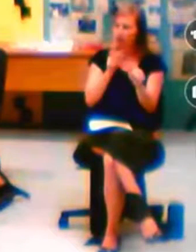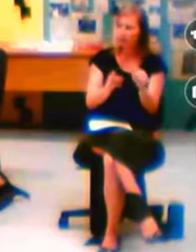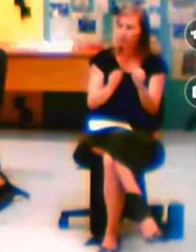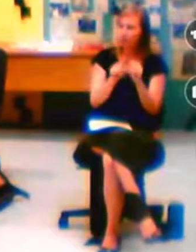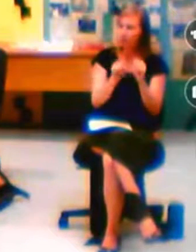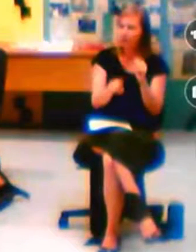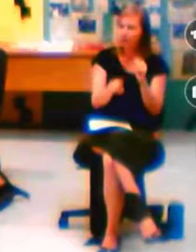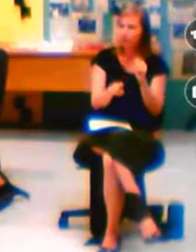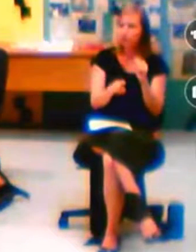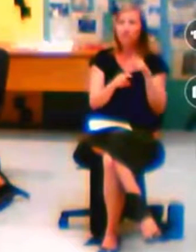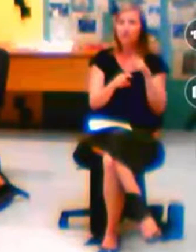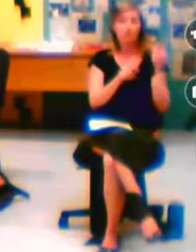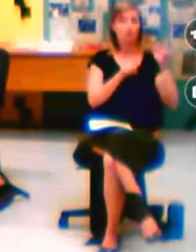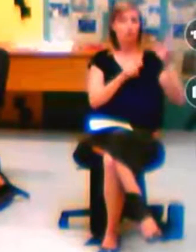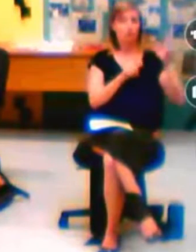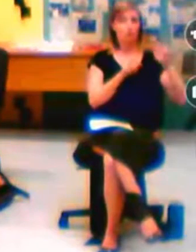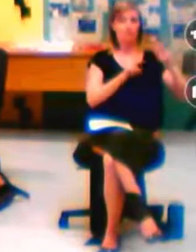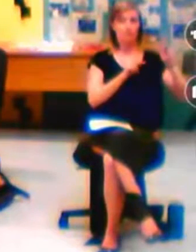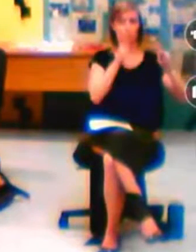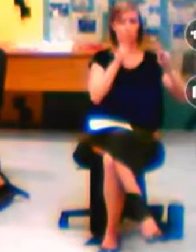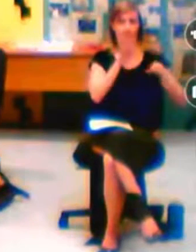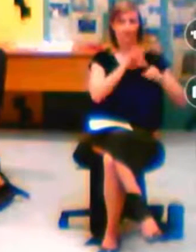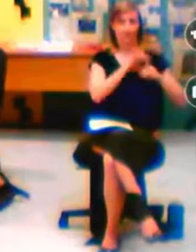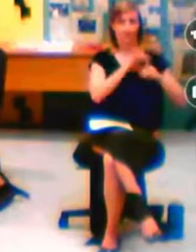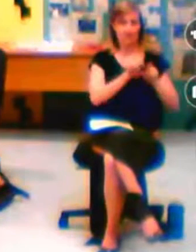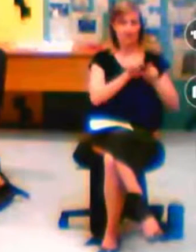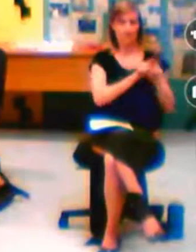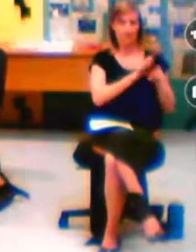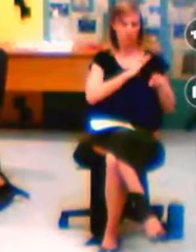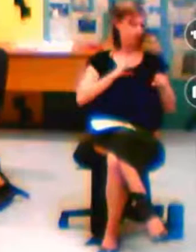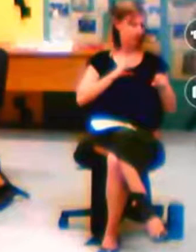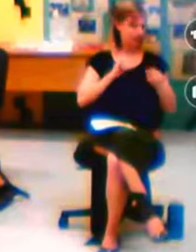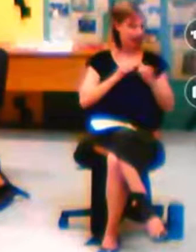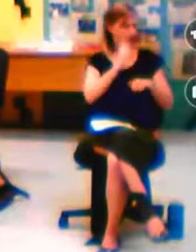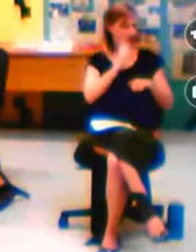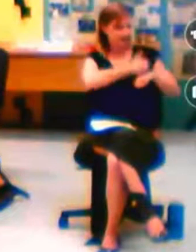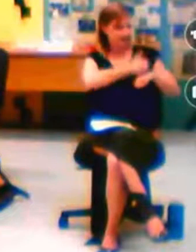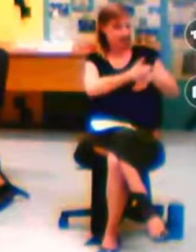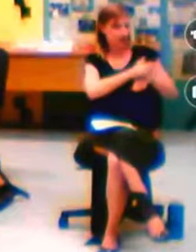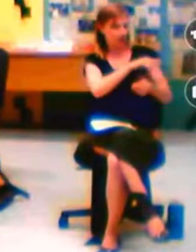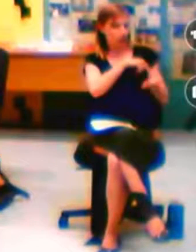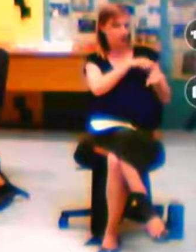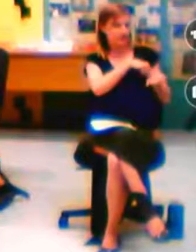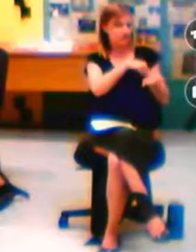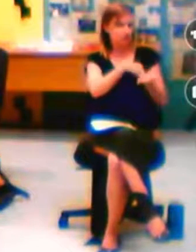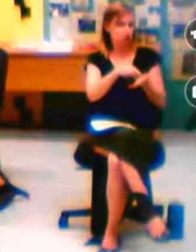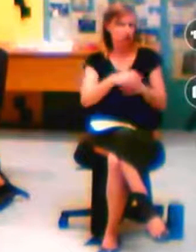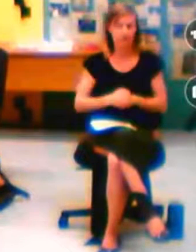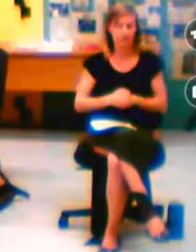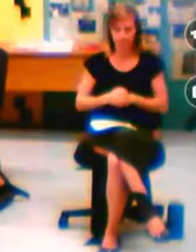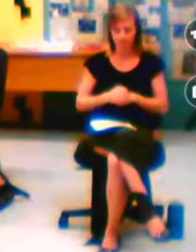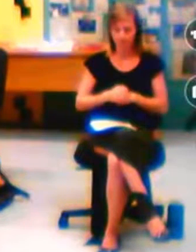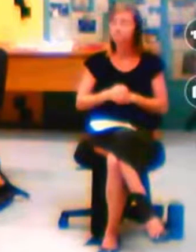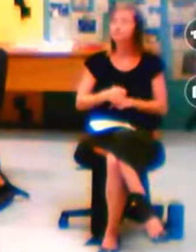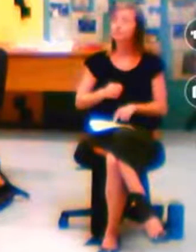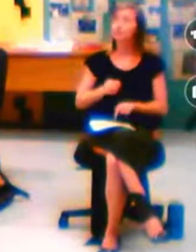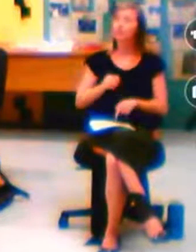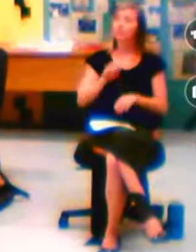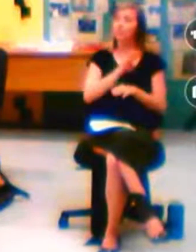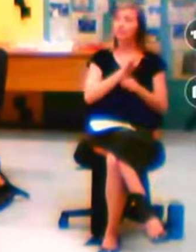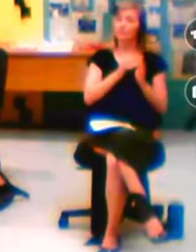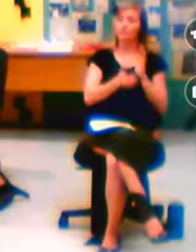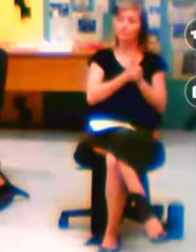in these kinds of things. Just a real quick follow-up. The 21-member elected board, how